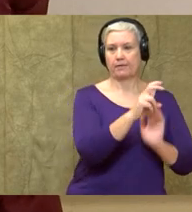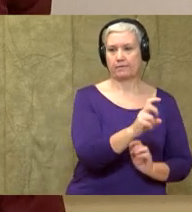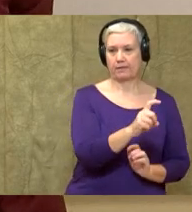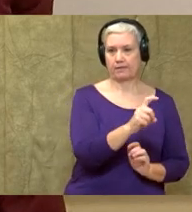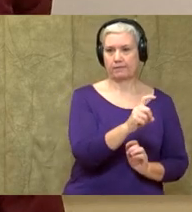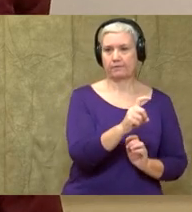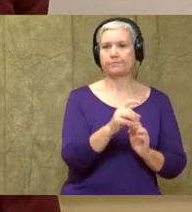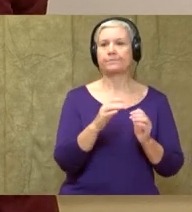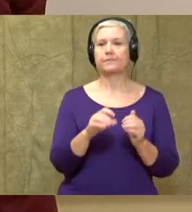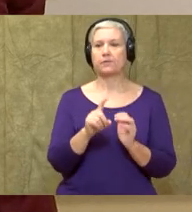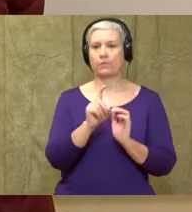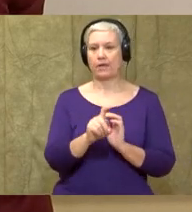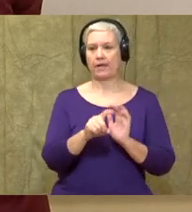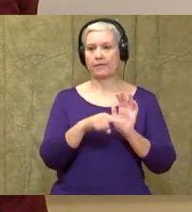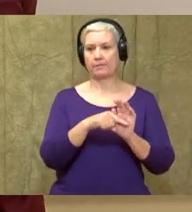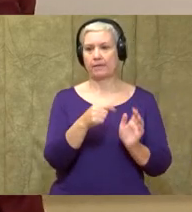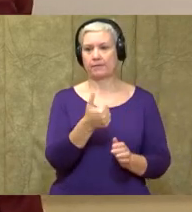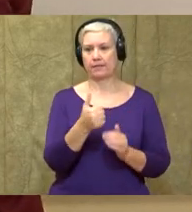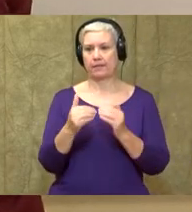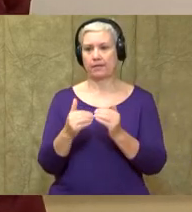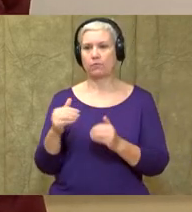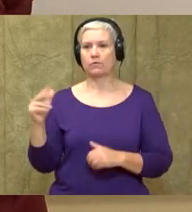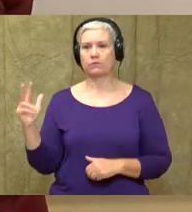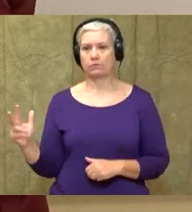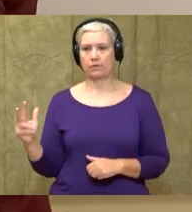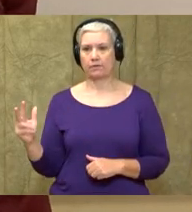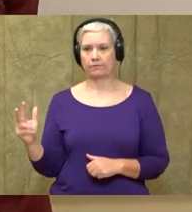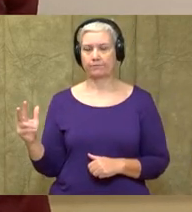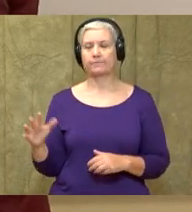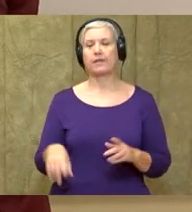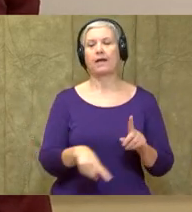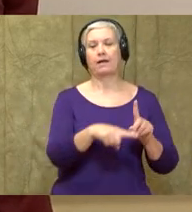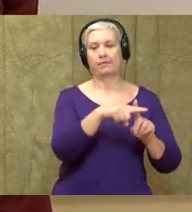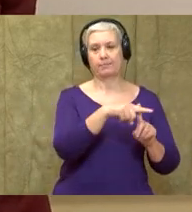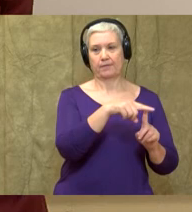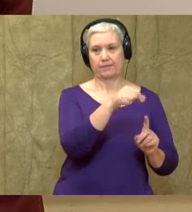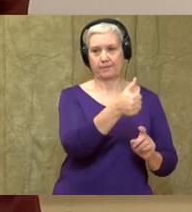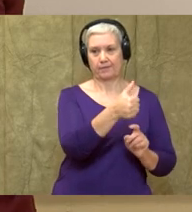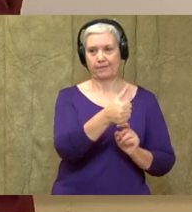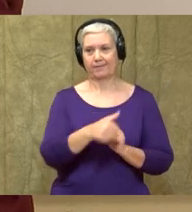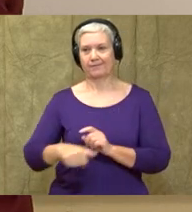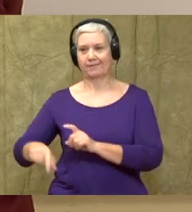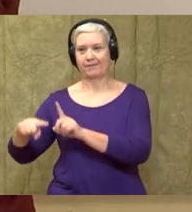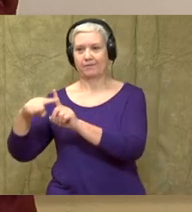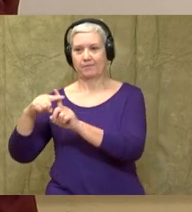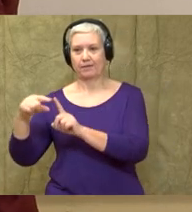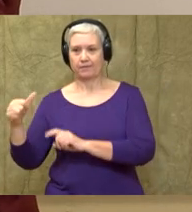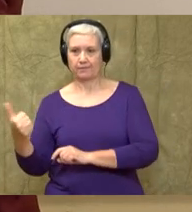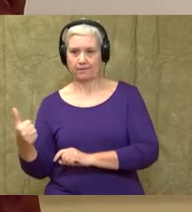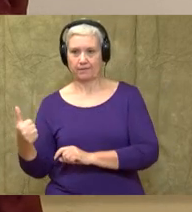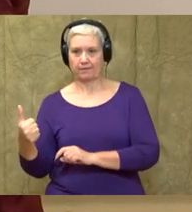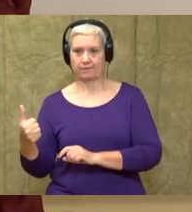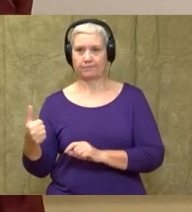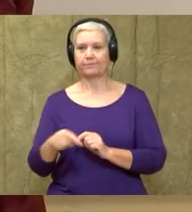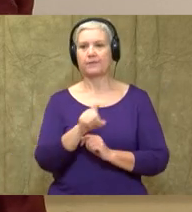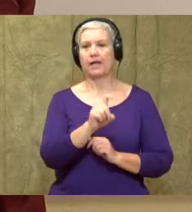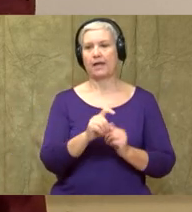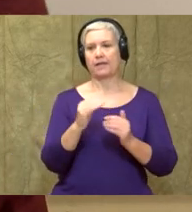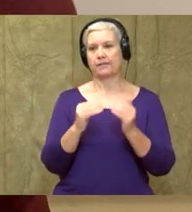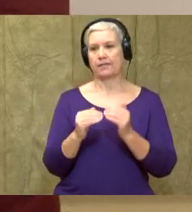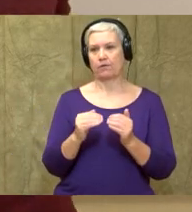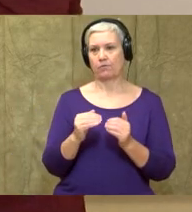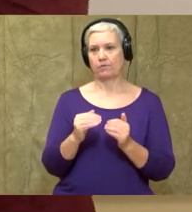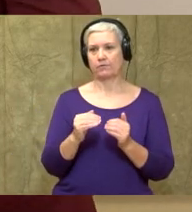leaving us with x minus 10 is equal to 3, and then a last operation where I'm adding 10 to both sides. So x here is equal